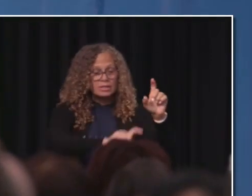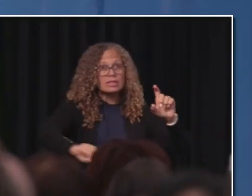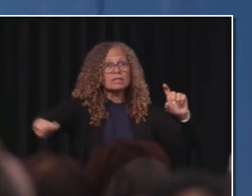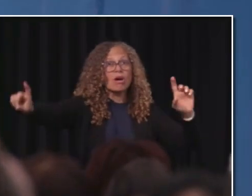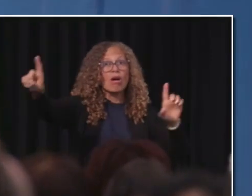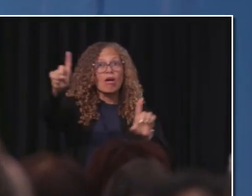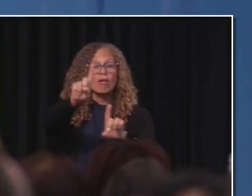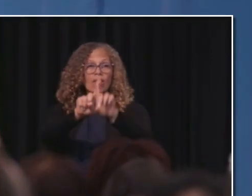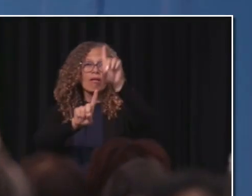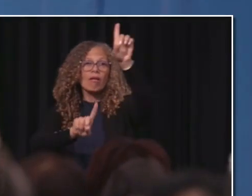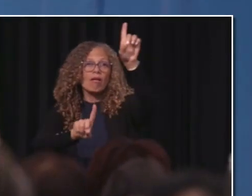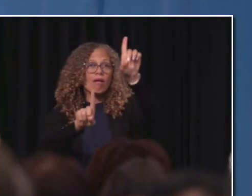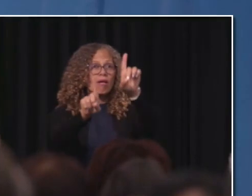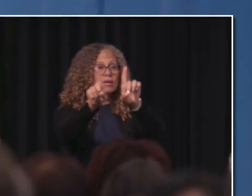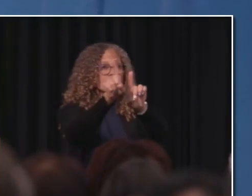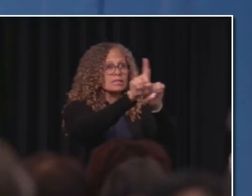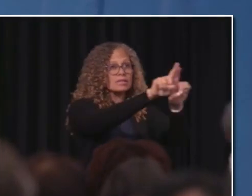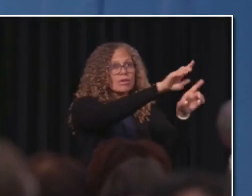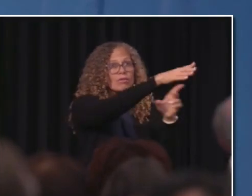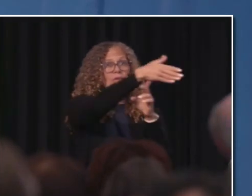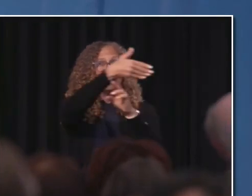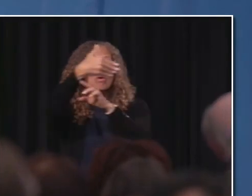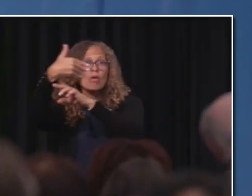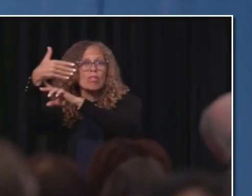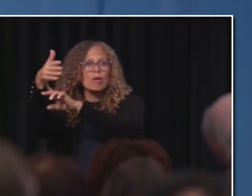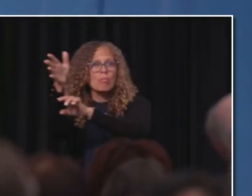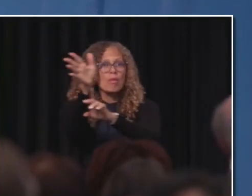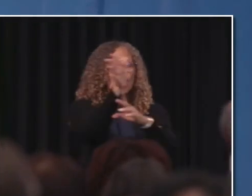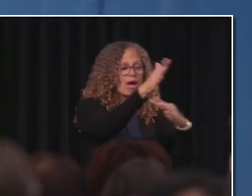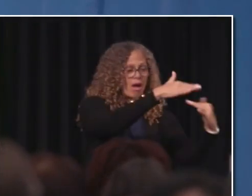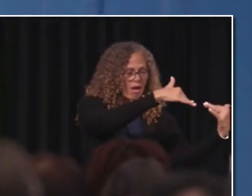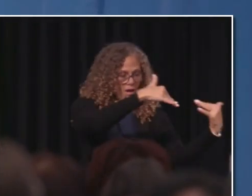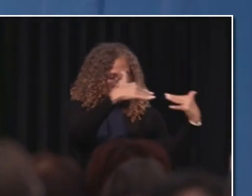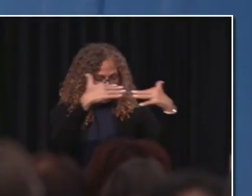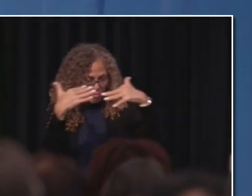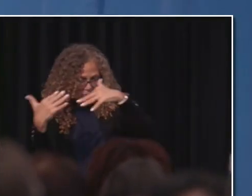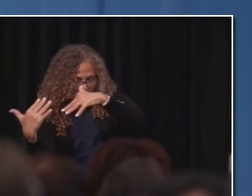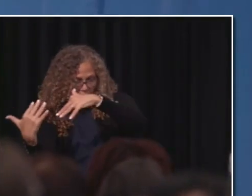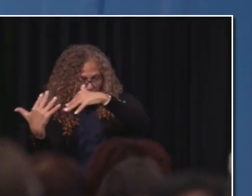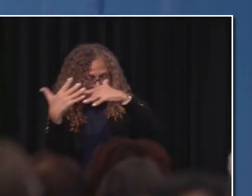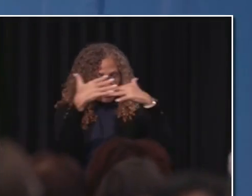bright stars through the